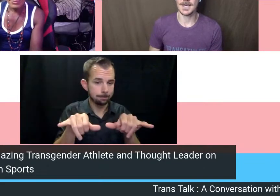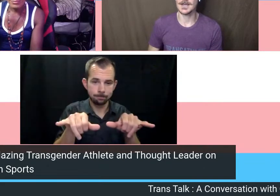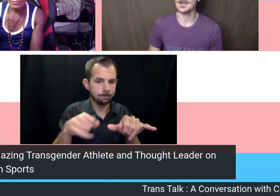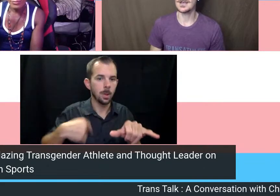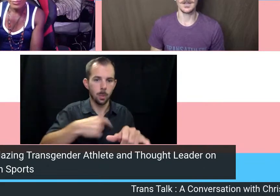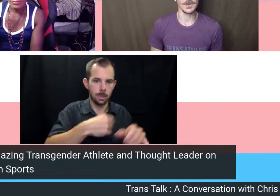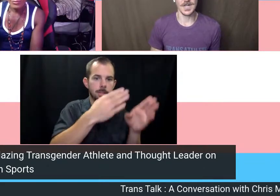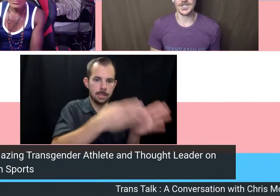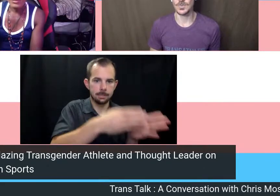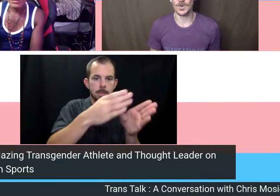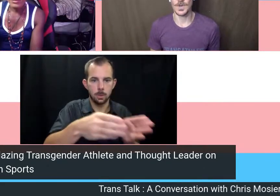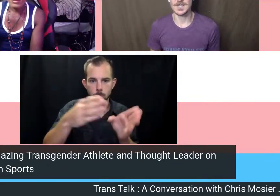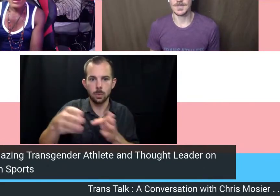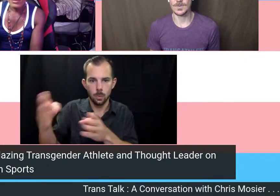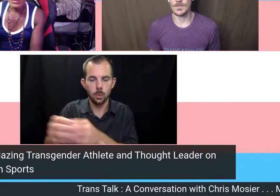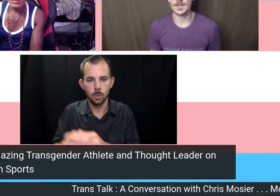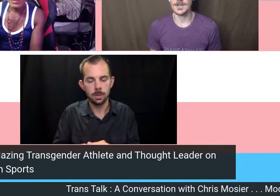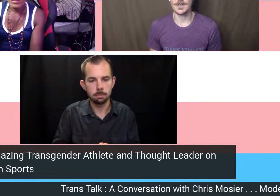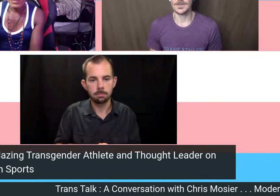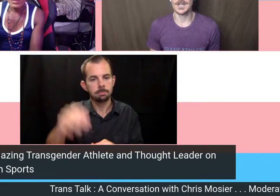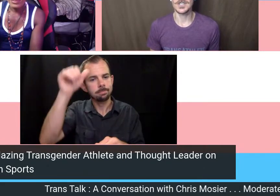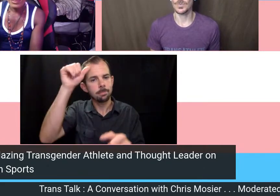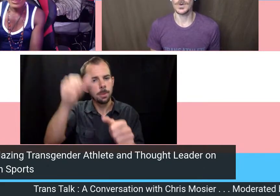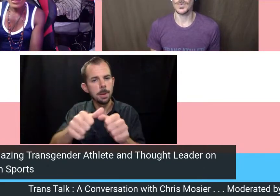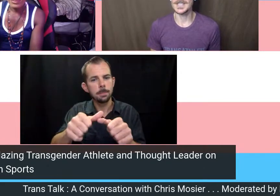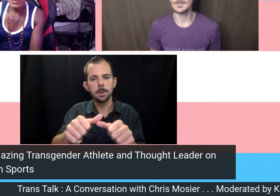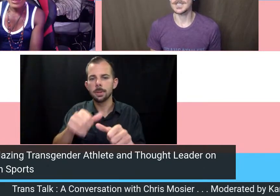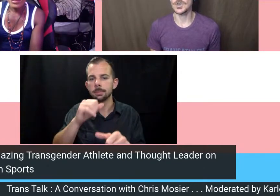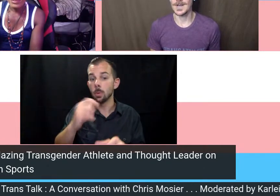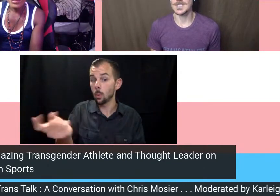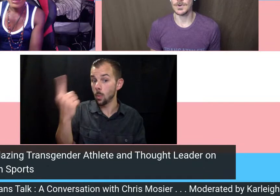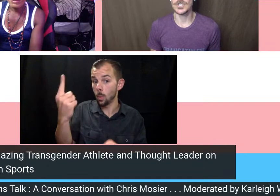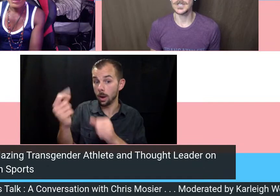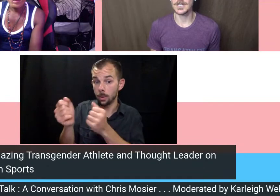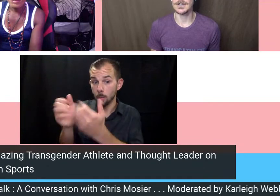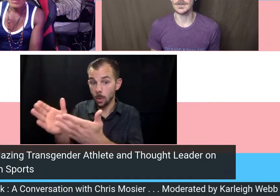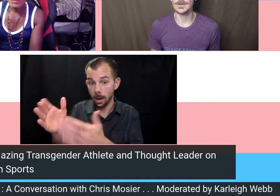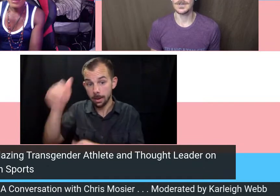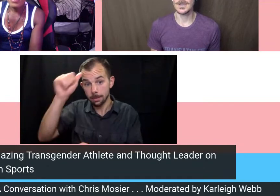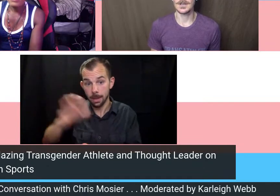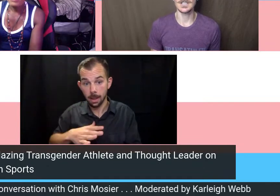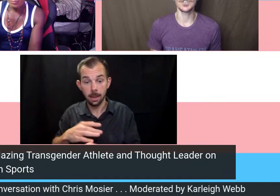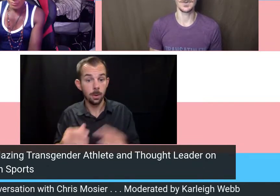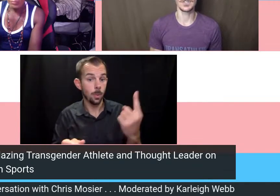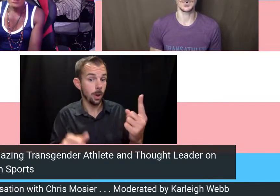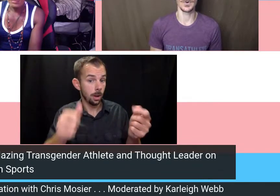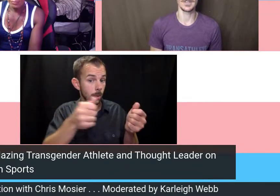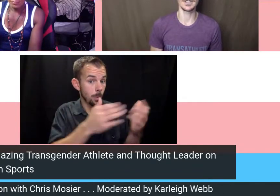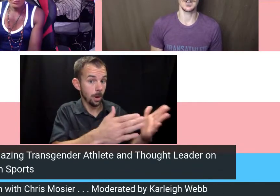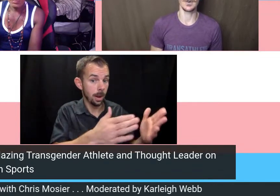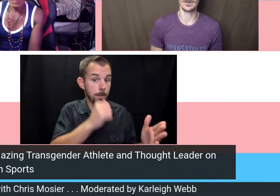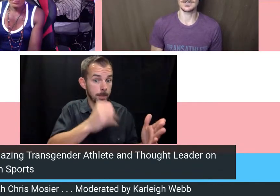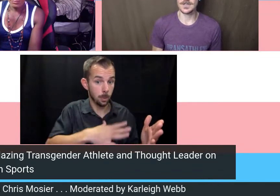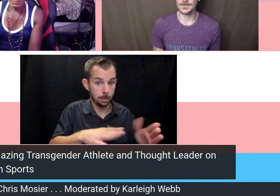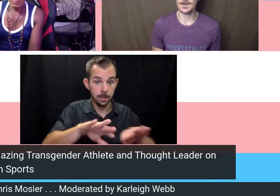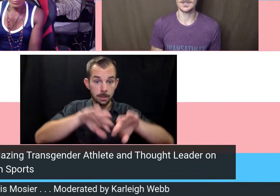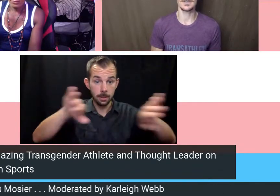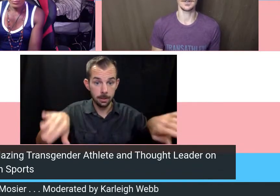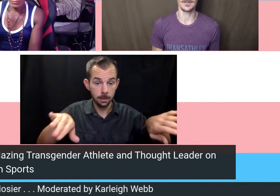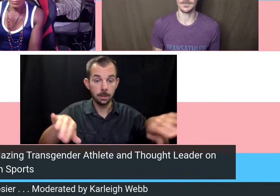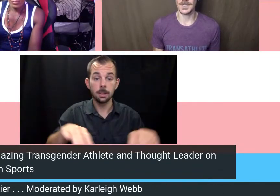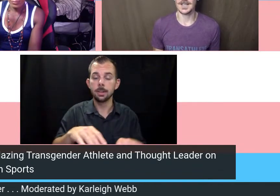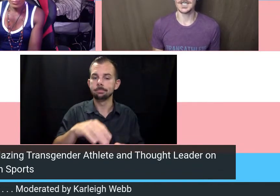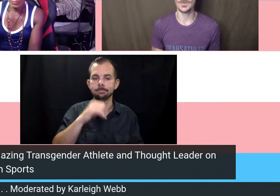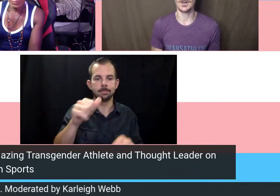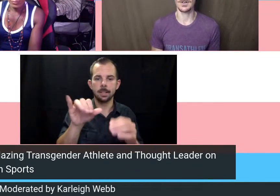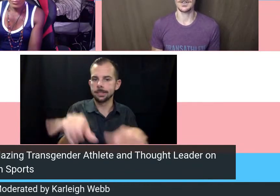to be a man, and there's not just one way to be a woman, there's not just one way to be a trans person either. And each of our stories are different.